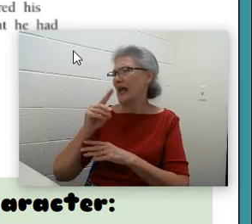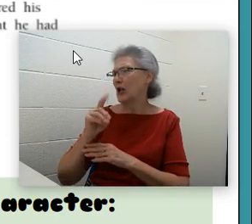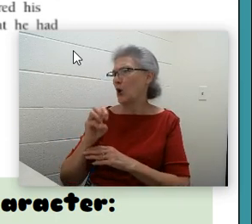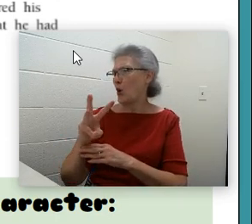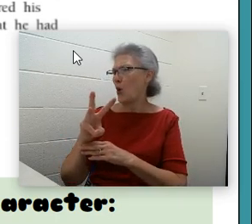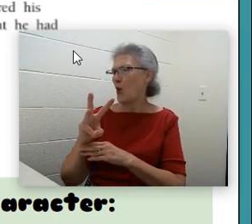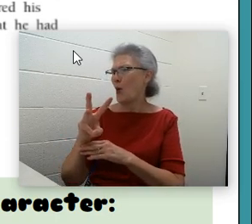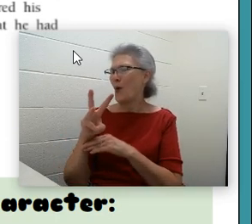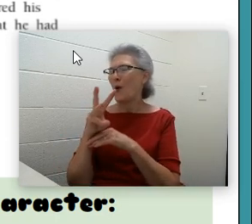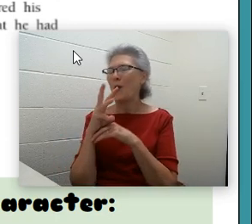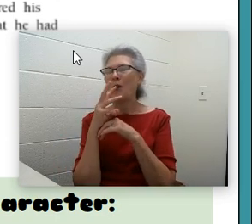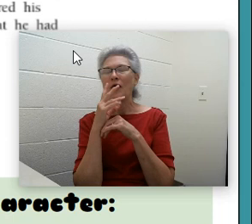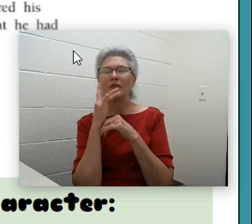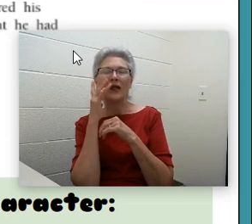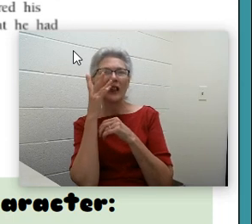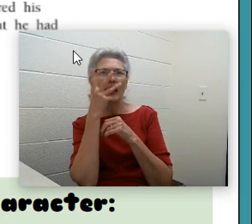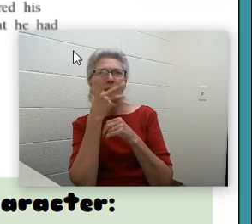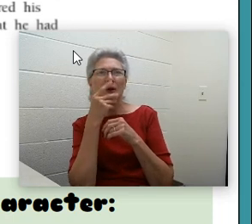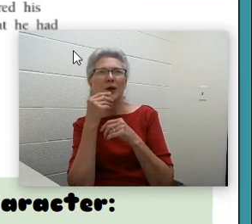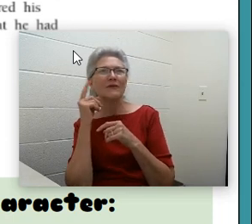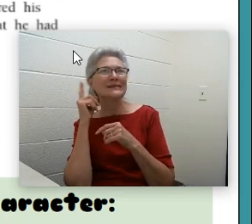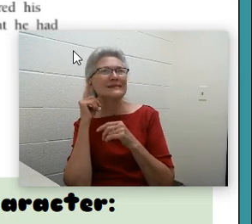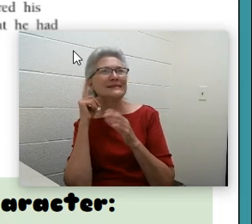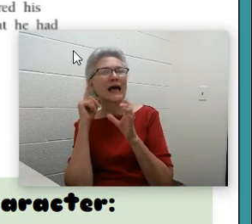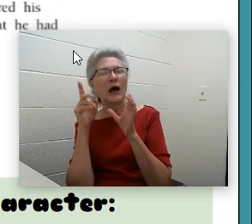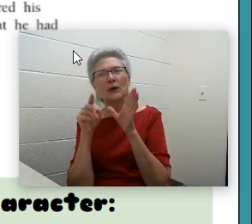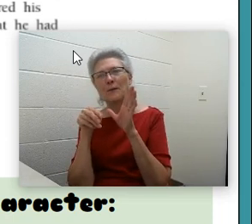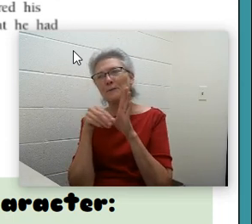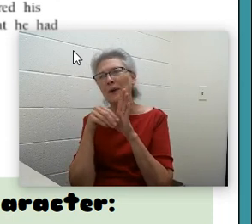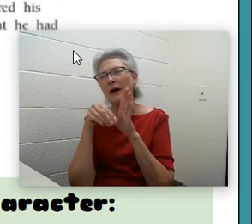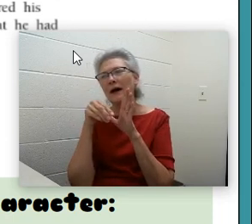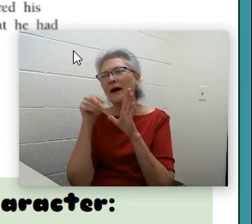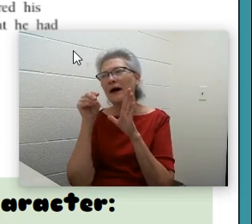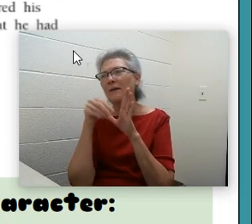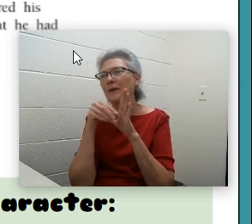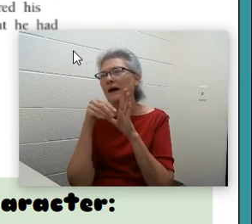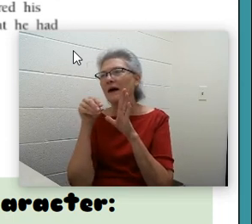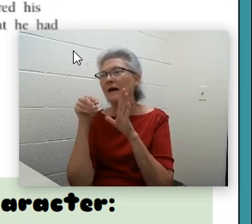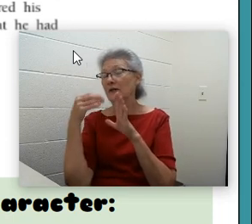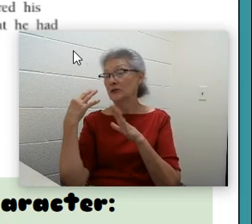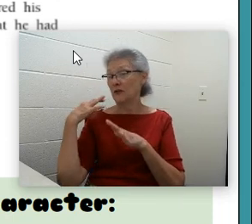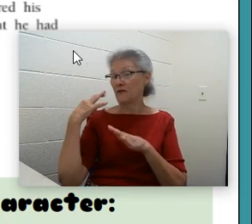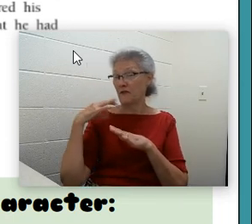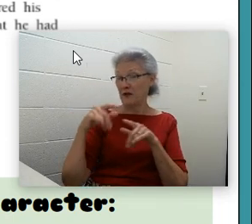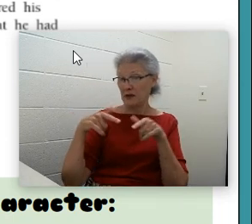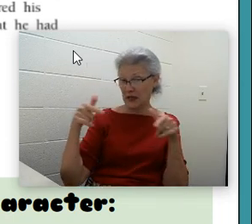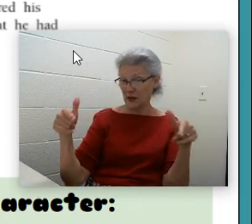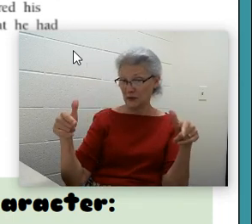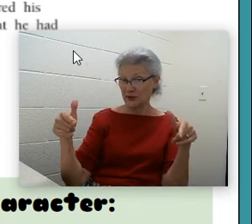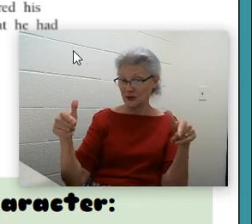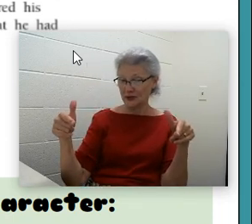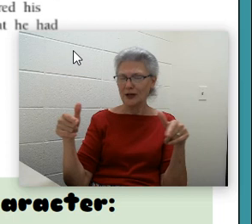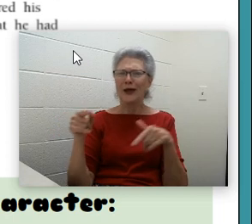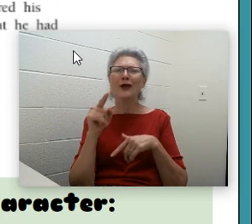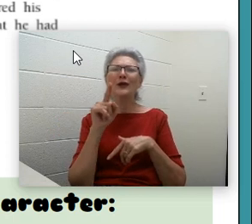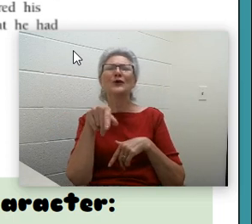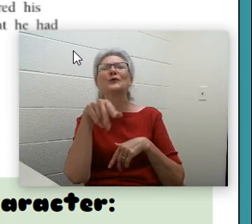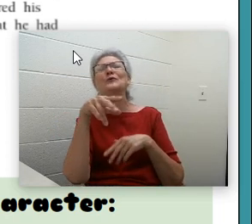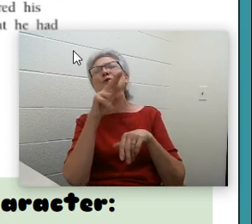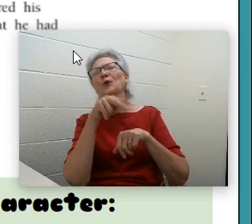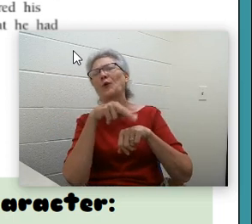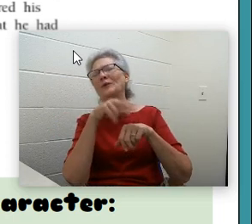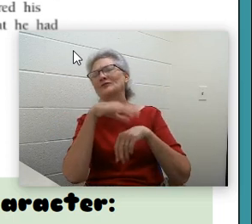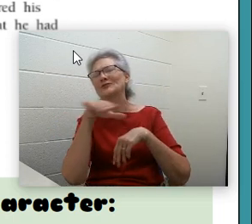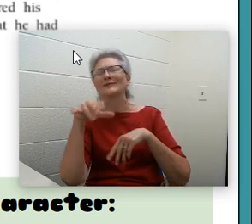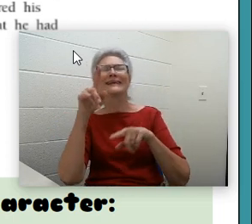The loveliest tinkle, as of golden bells, answered him. It was the fairy language. You ordinary children can never